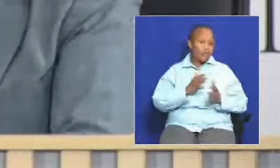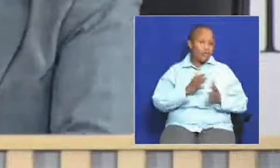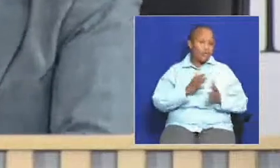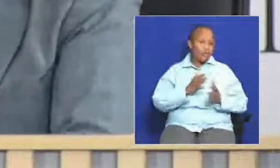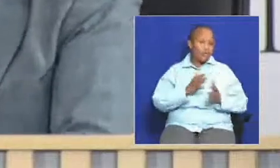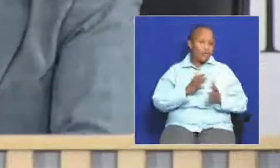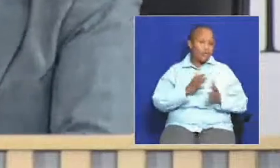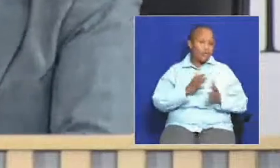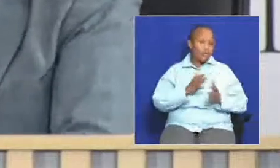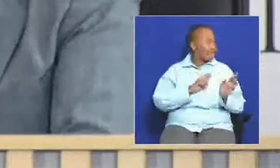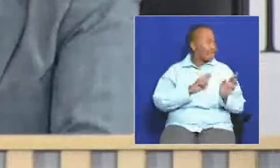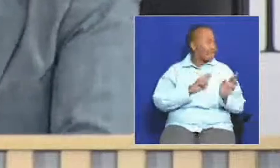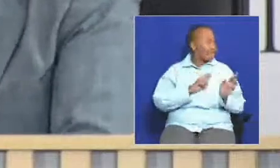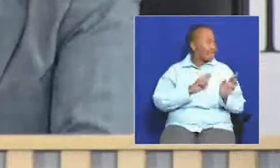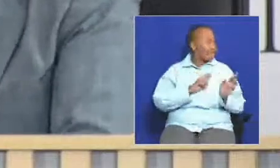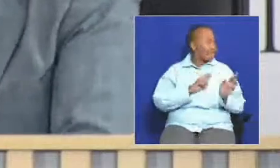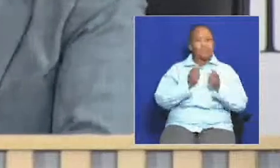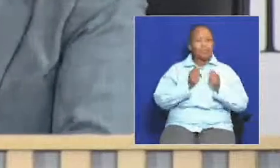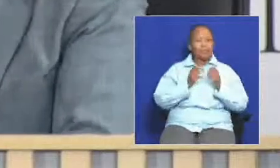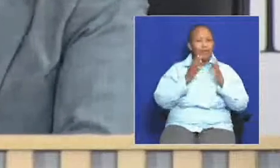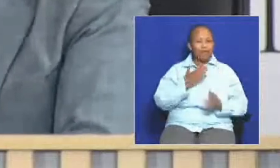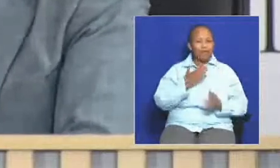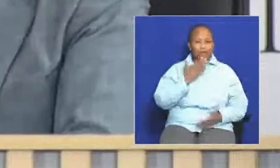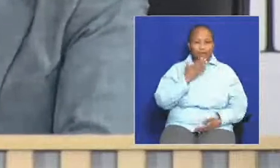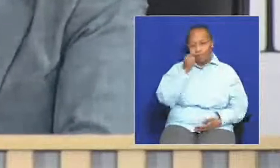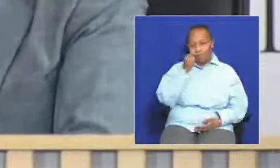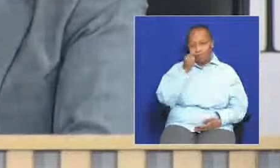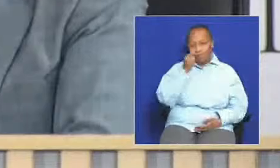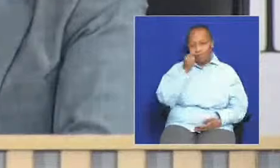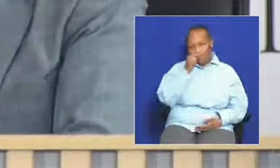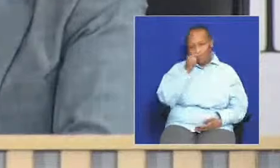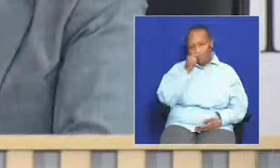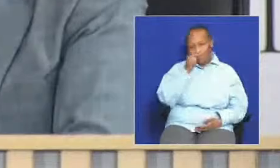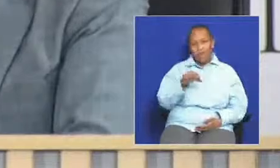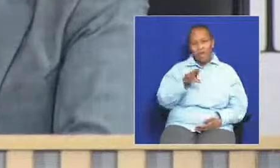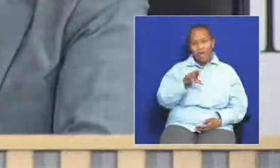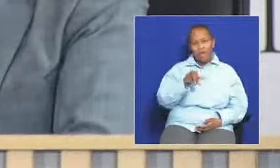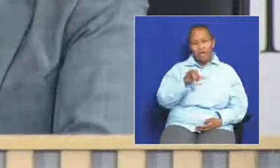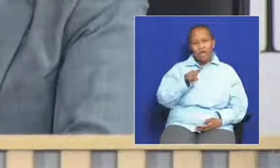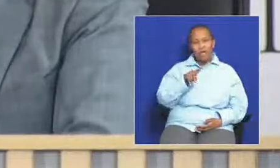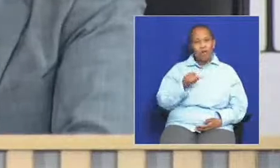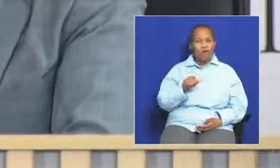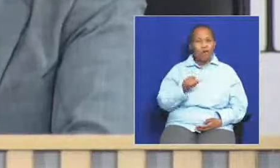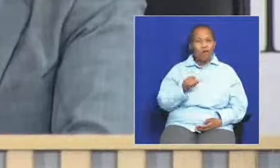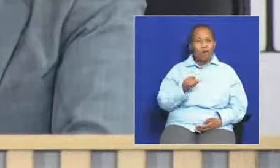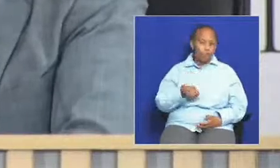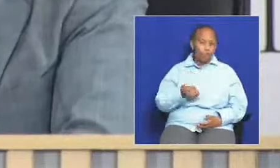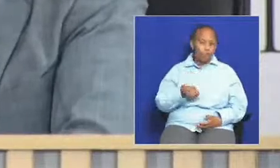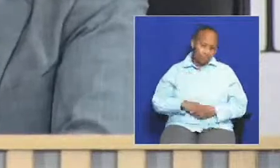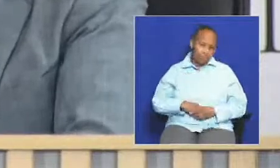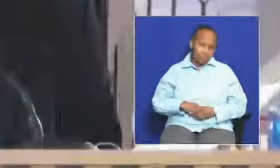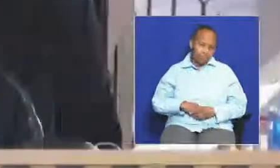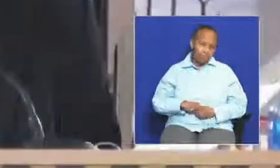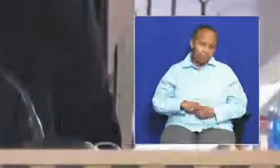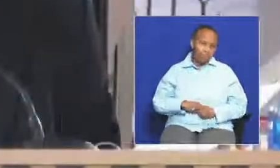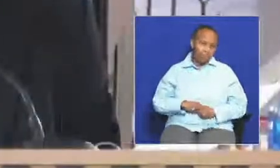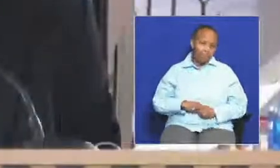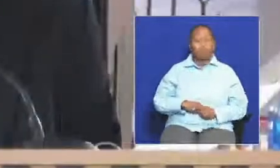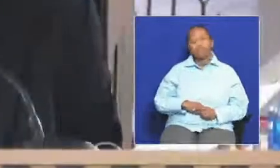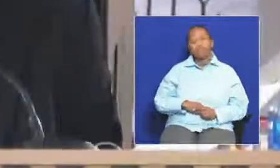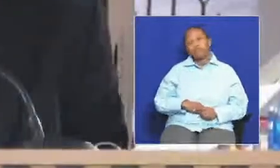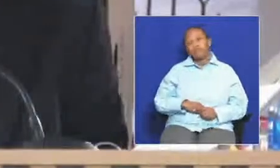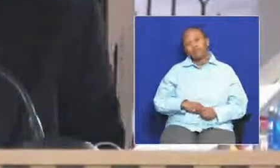recipient is Mr. Agrippa. Yes. The payment, yeah. And I'm trying to determine